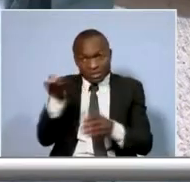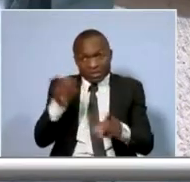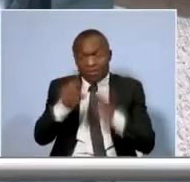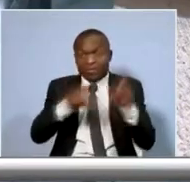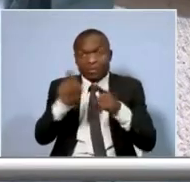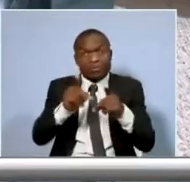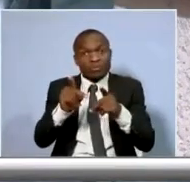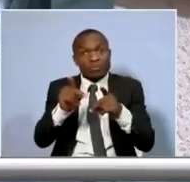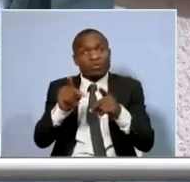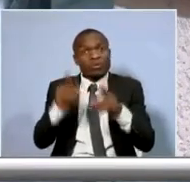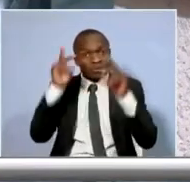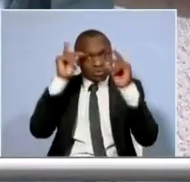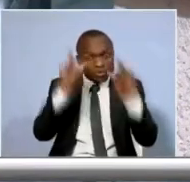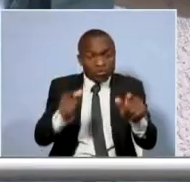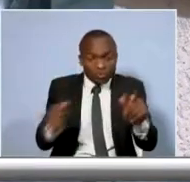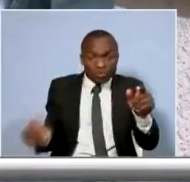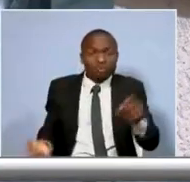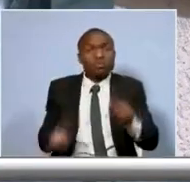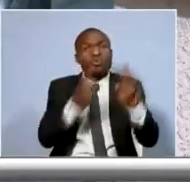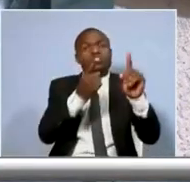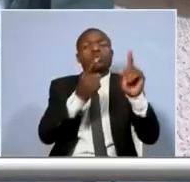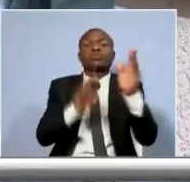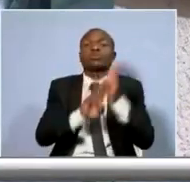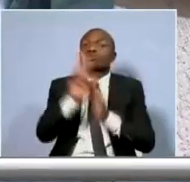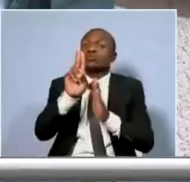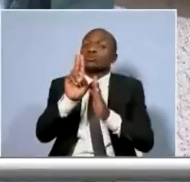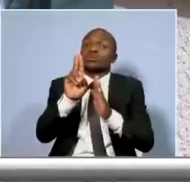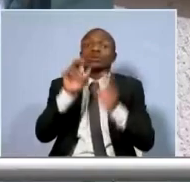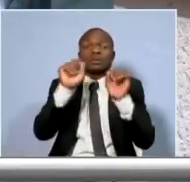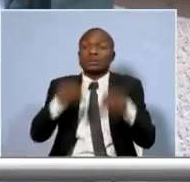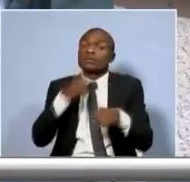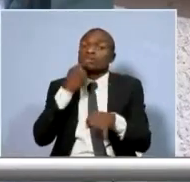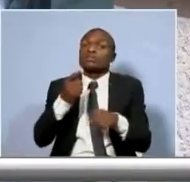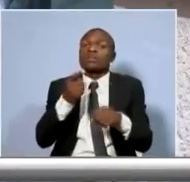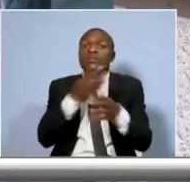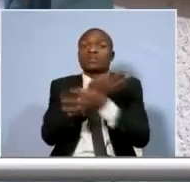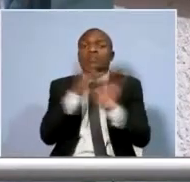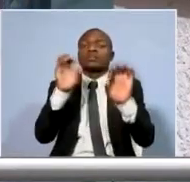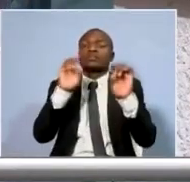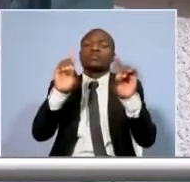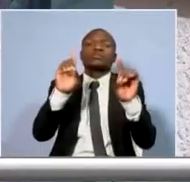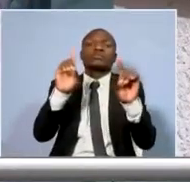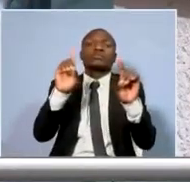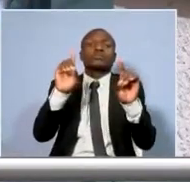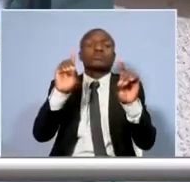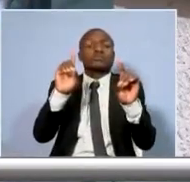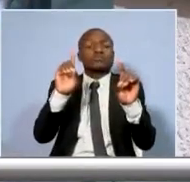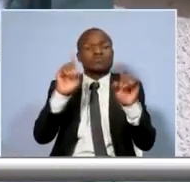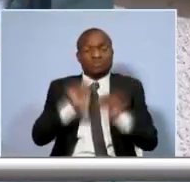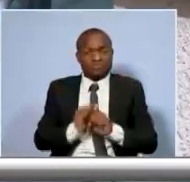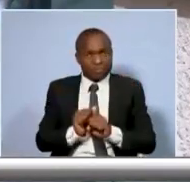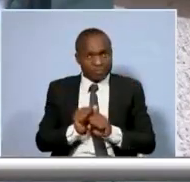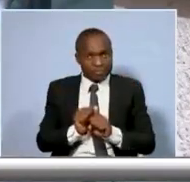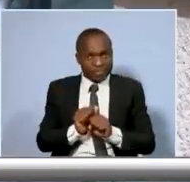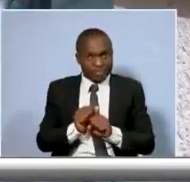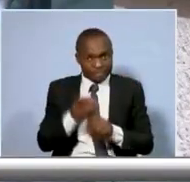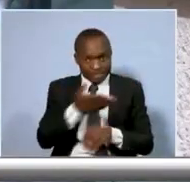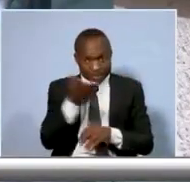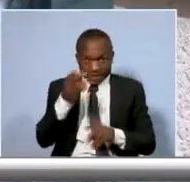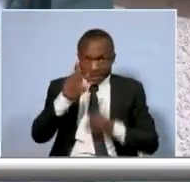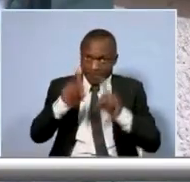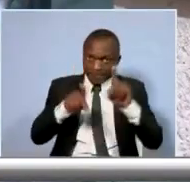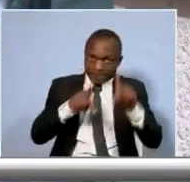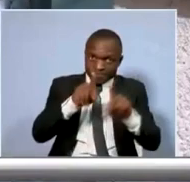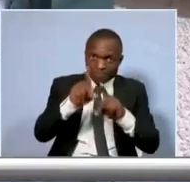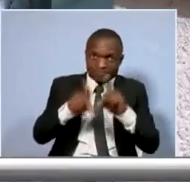access higher education. We cannot say we have made free education for people to be artisans and so forth. There are